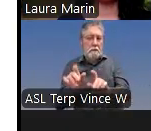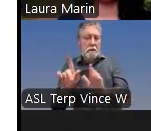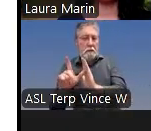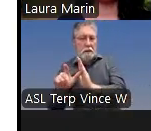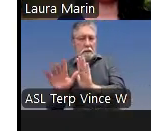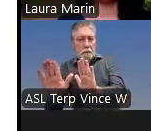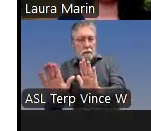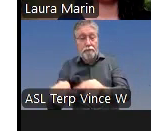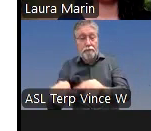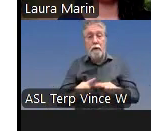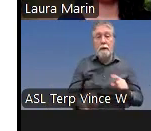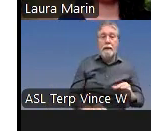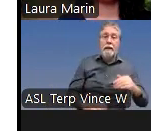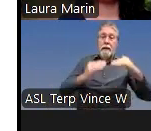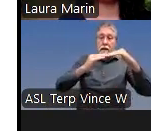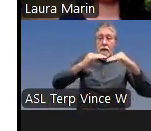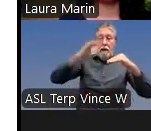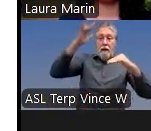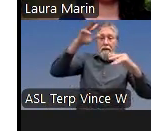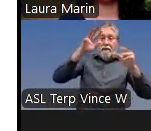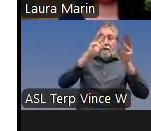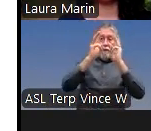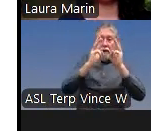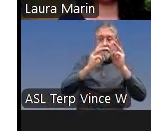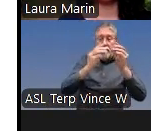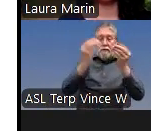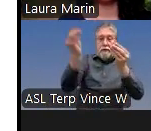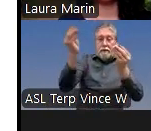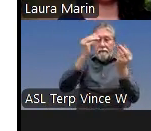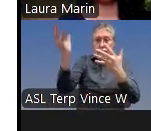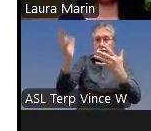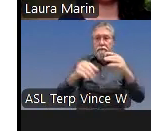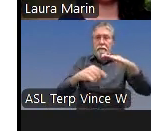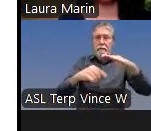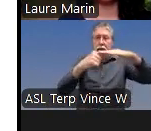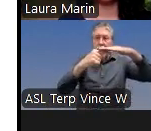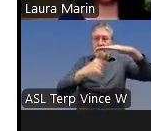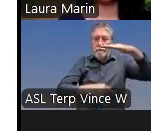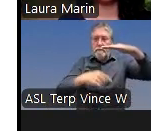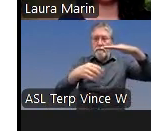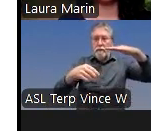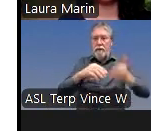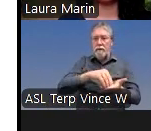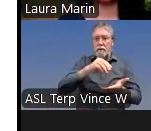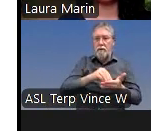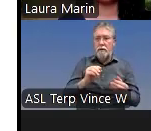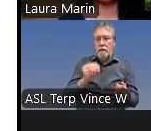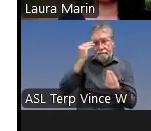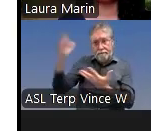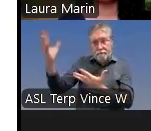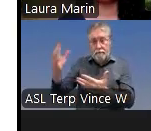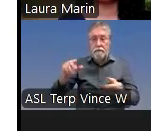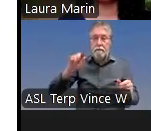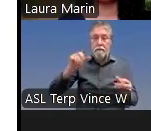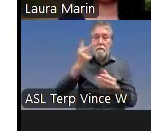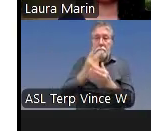from above and below ground. So the idea was you had enough data from the sensors themselves to